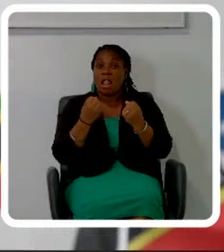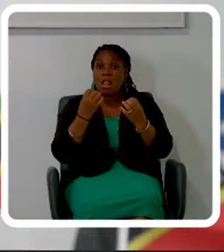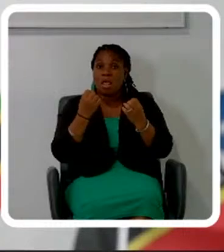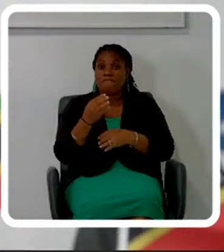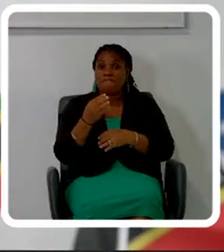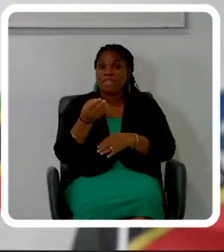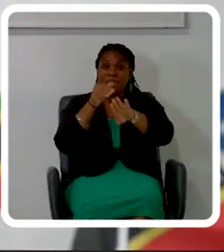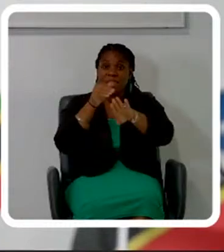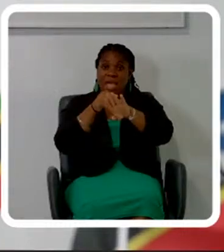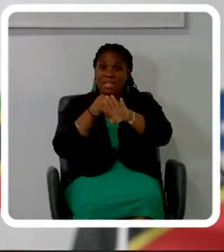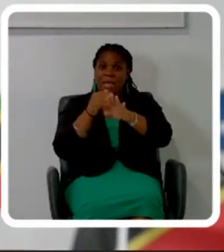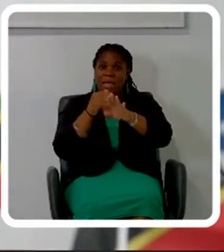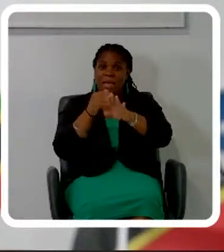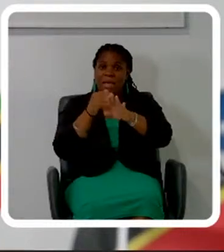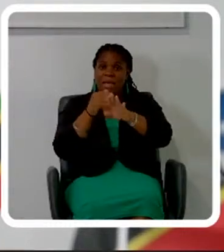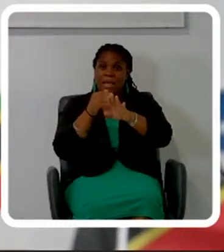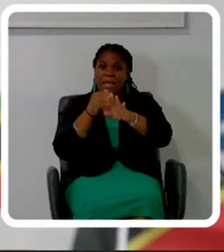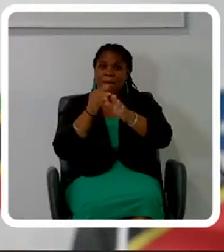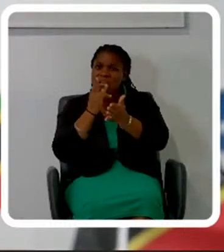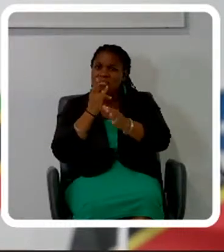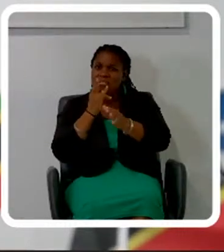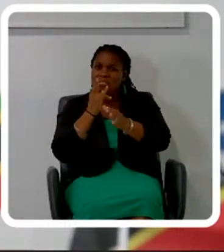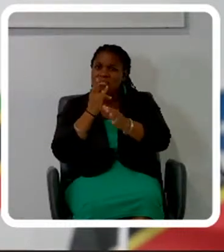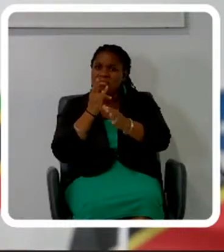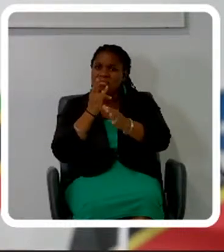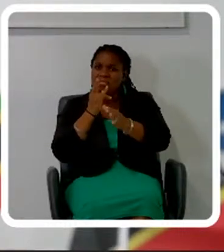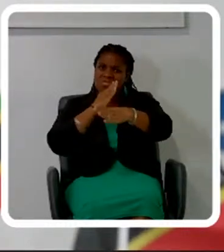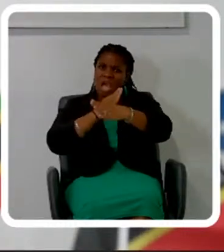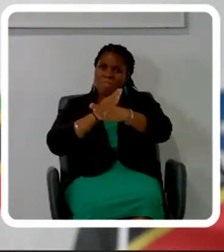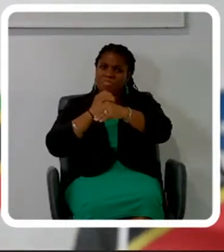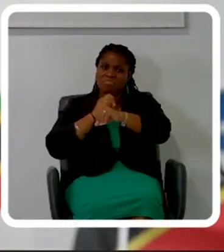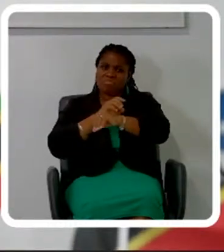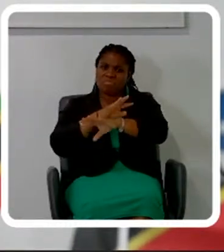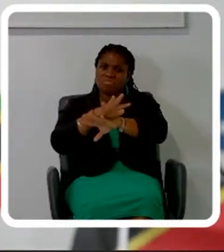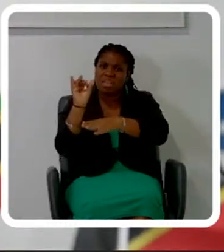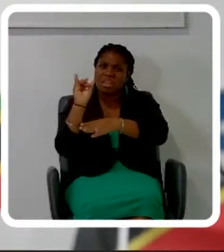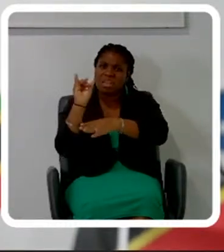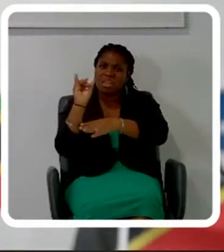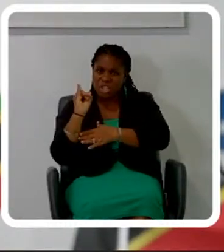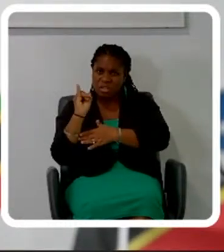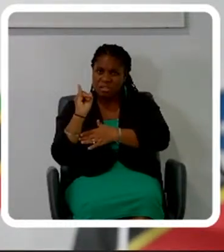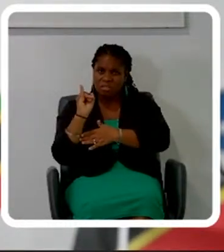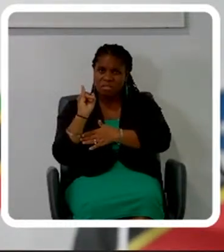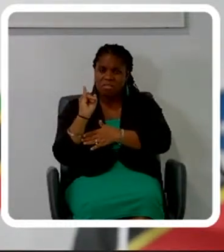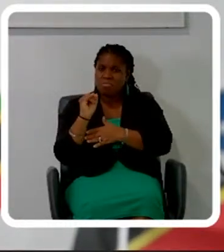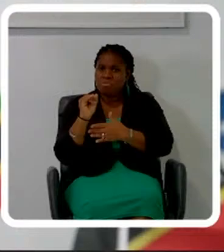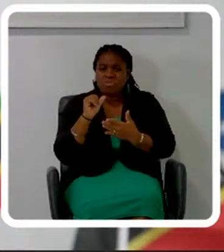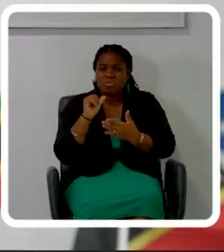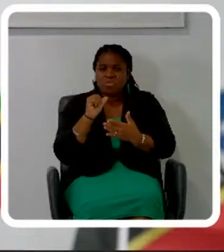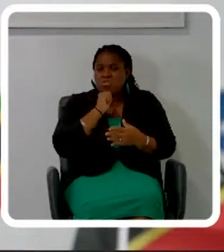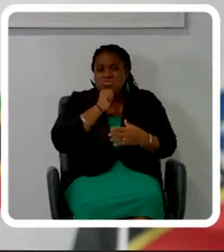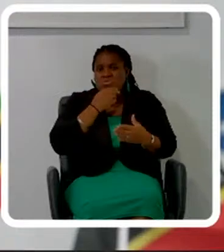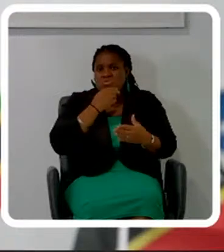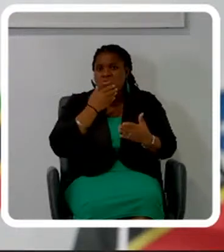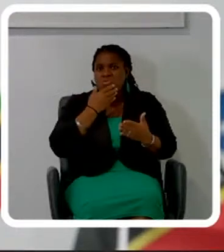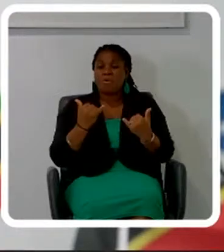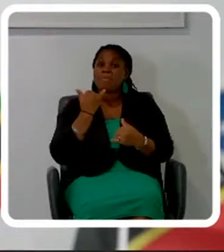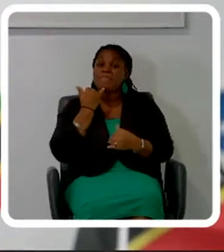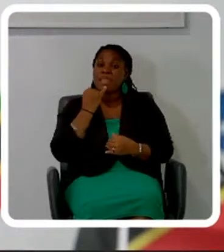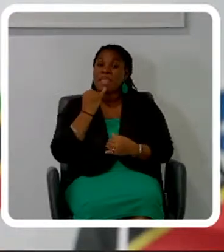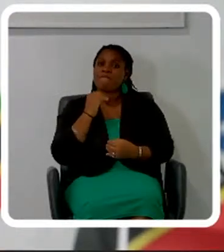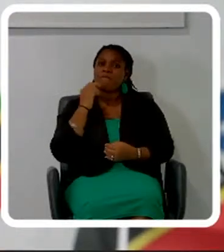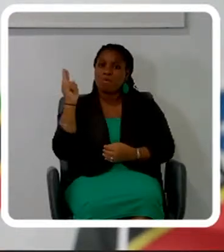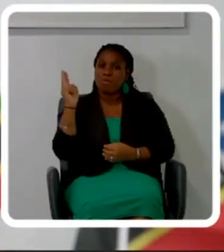are not effective against certain infections at a particular time. If we were to lose